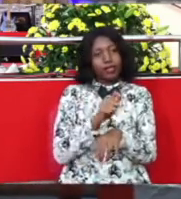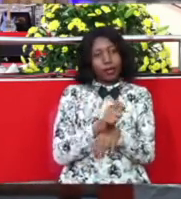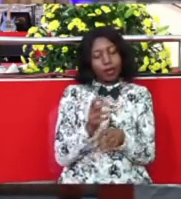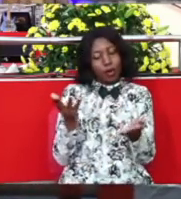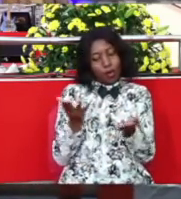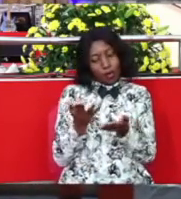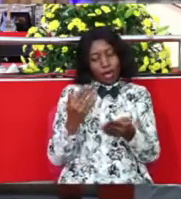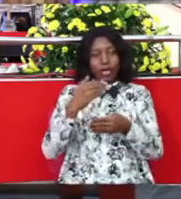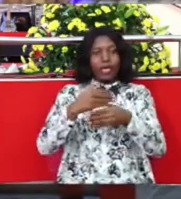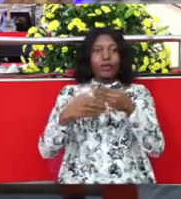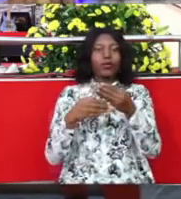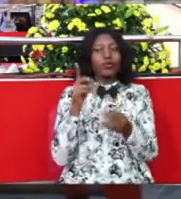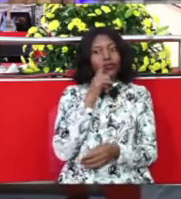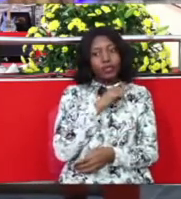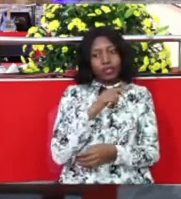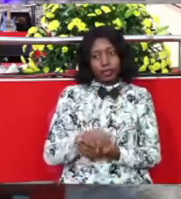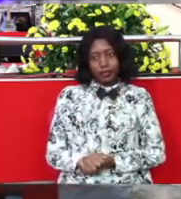for him. Ambapo alikuwa ametengeza.